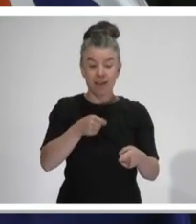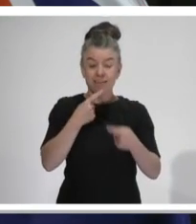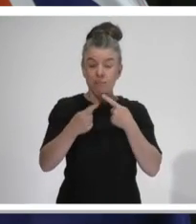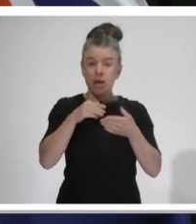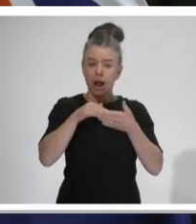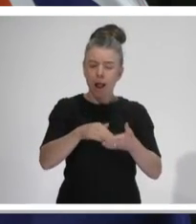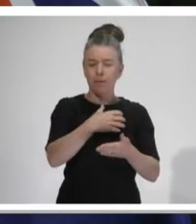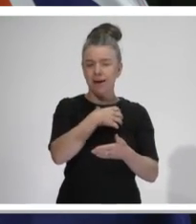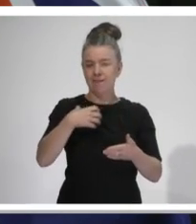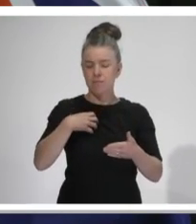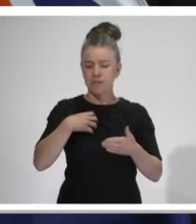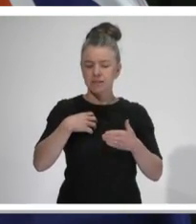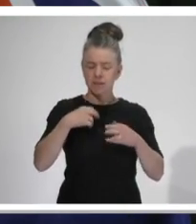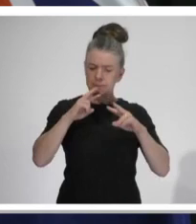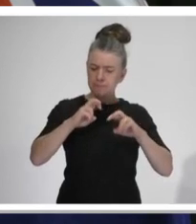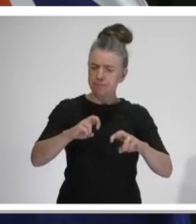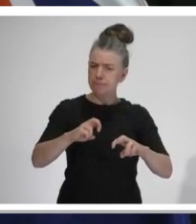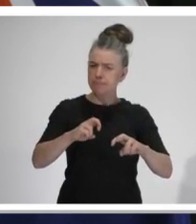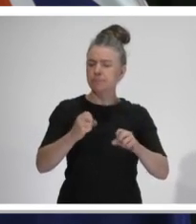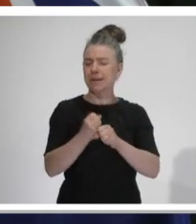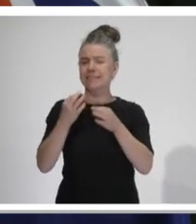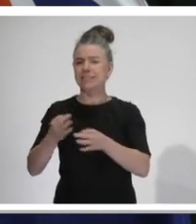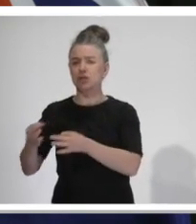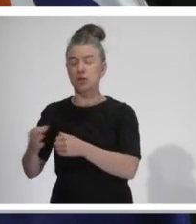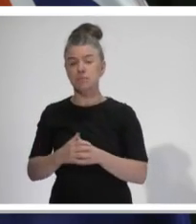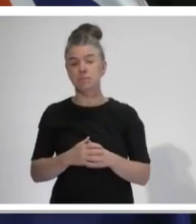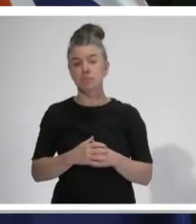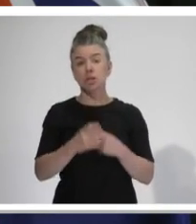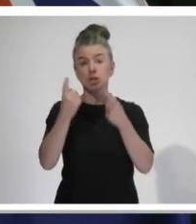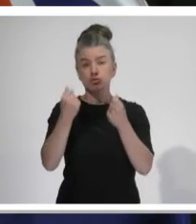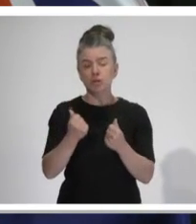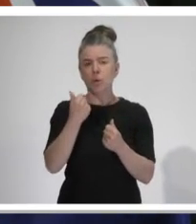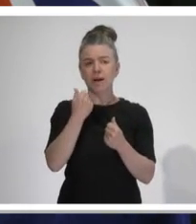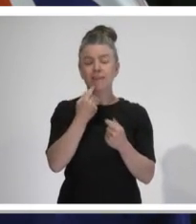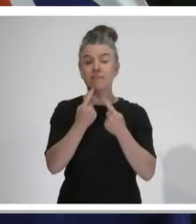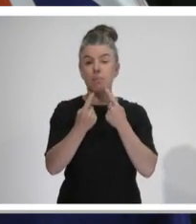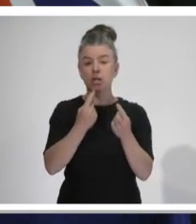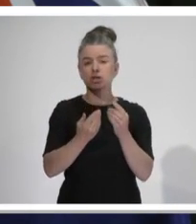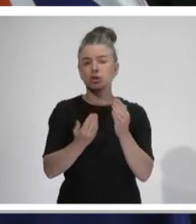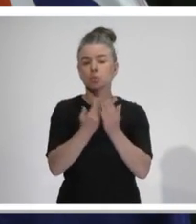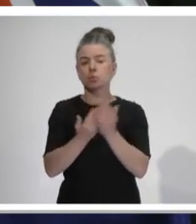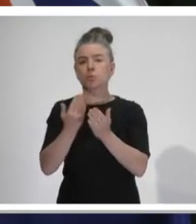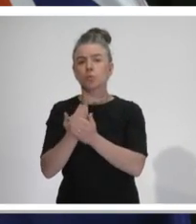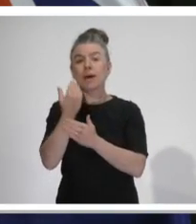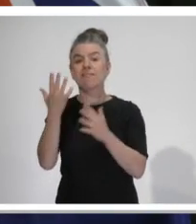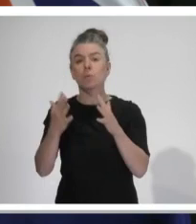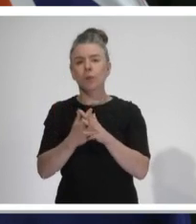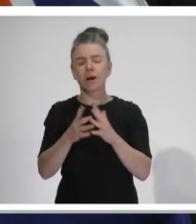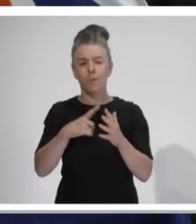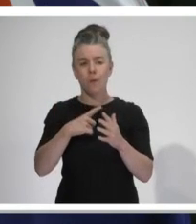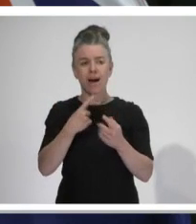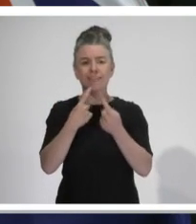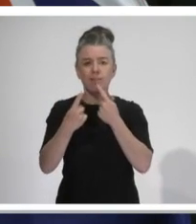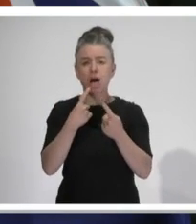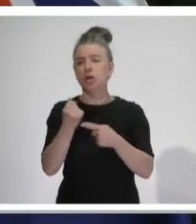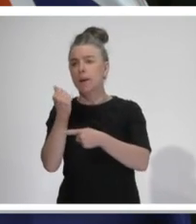and independent analysis. The Treasury is working to constantly update its weekly dashboard as more data sets become available both from